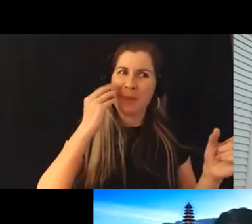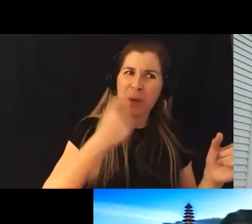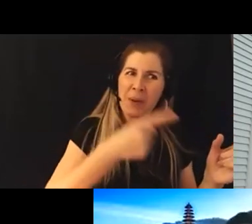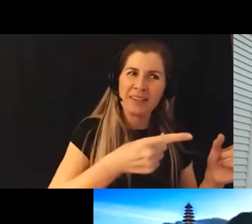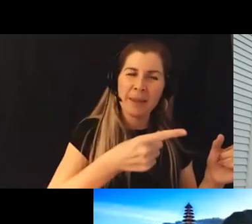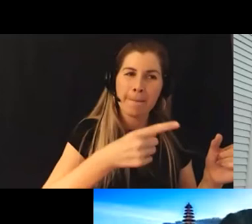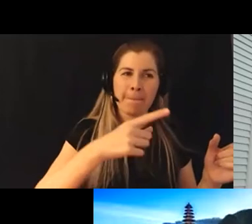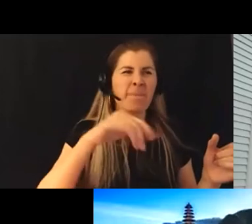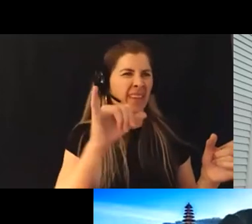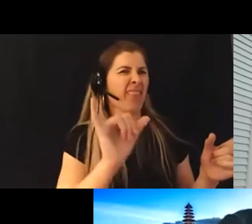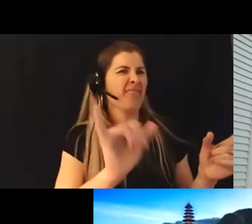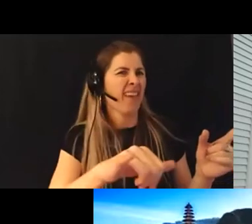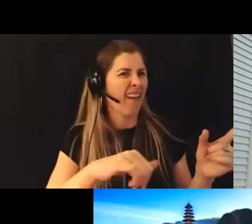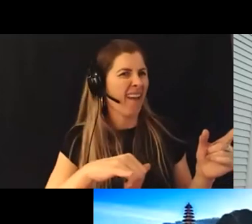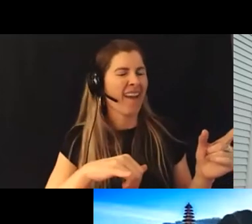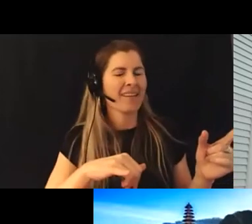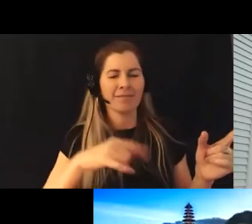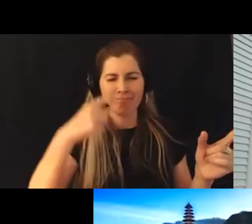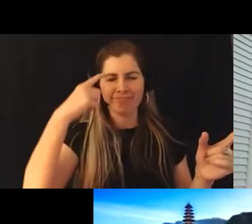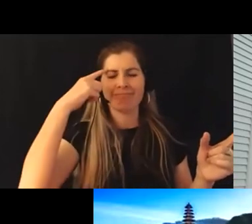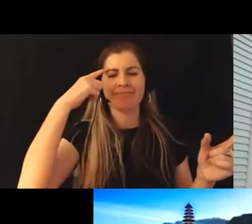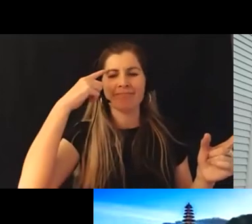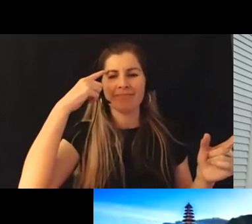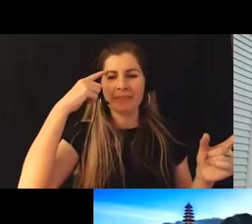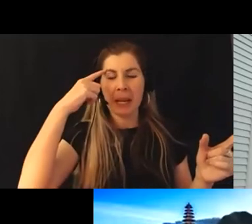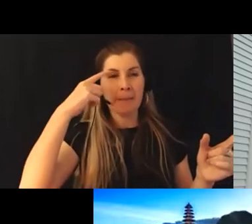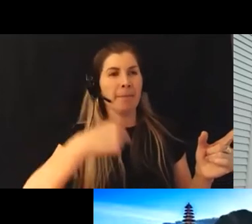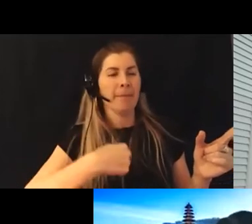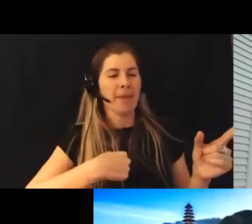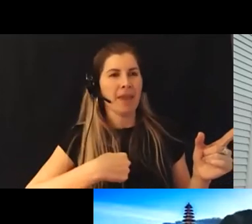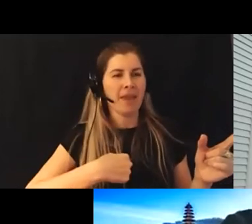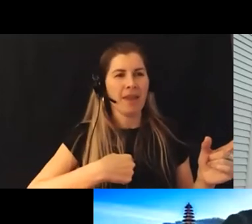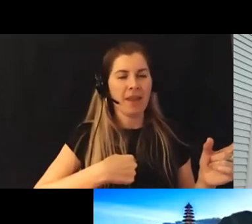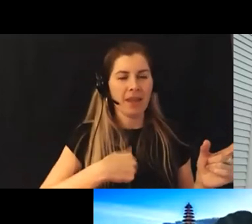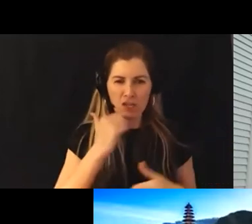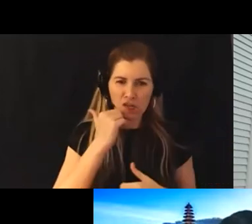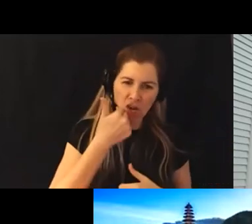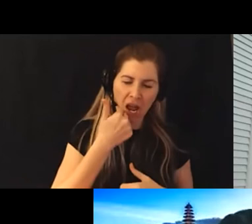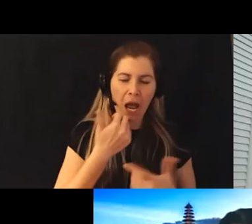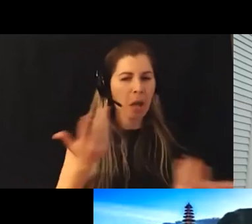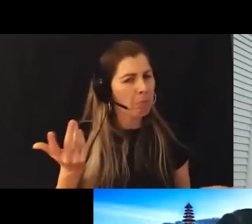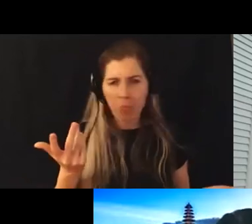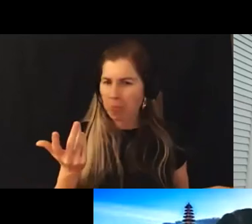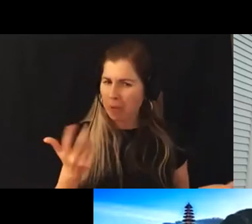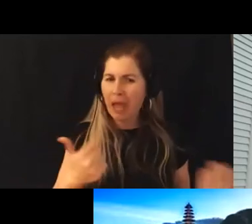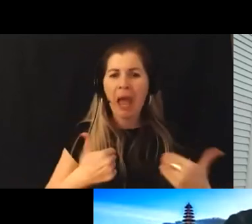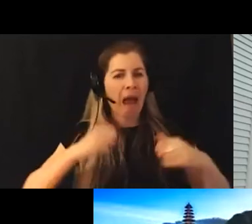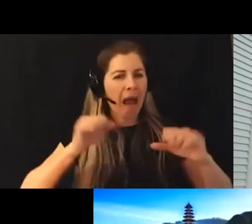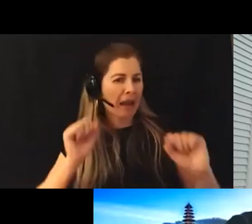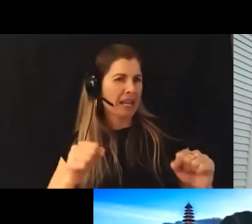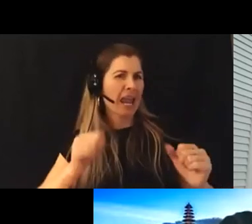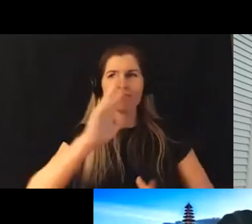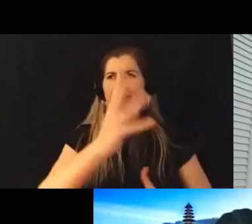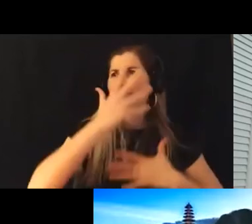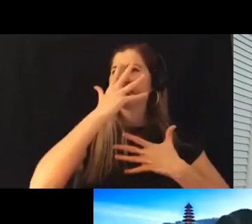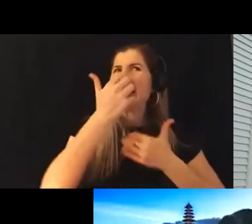residency and many more that I realized I didn't have to just be the shy kid in the background, but I could be Joan of Arc or Monkey King